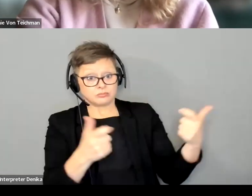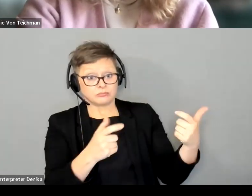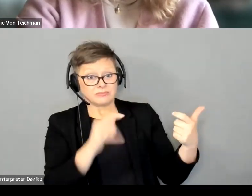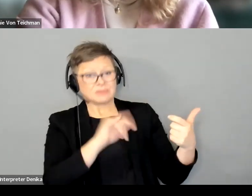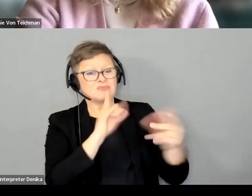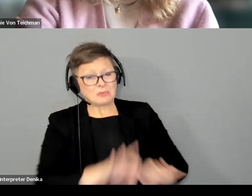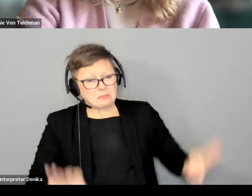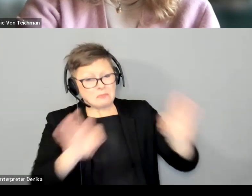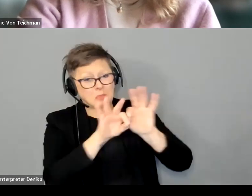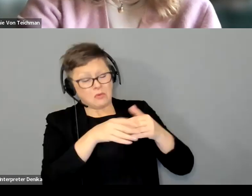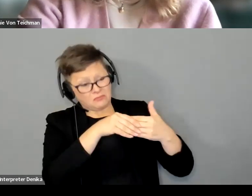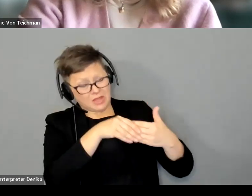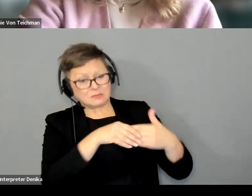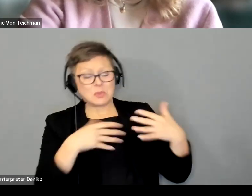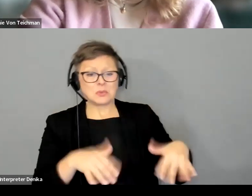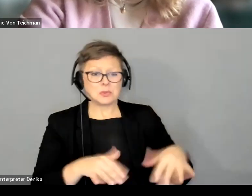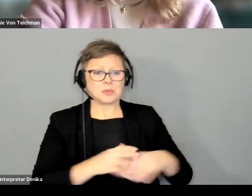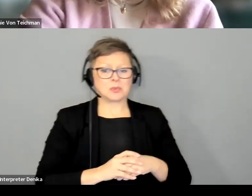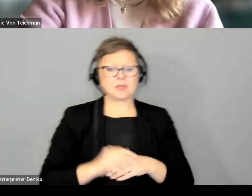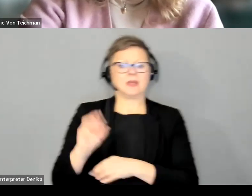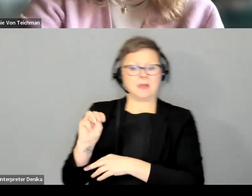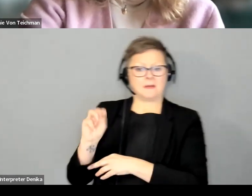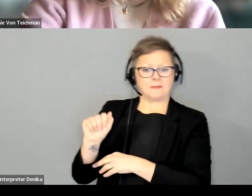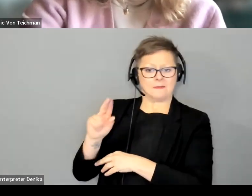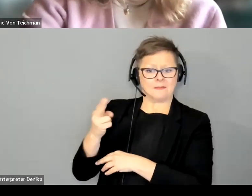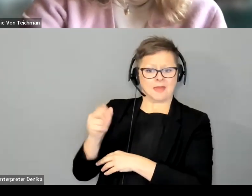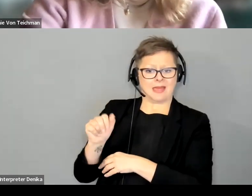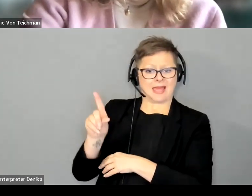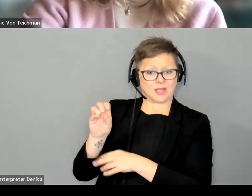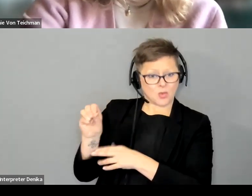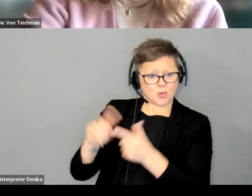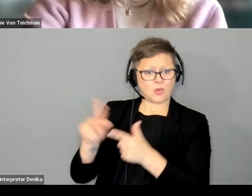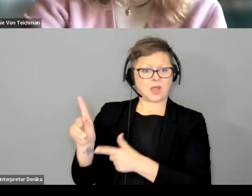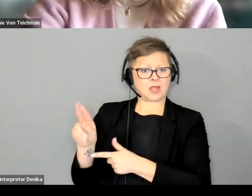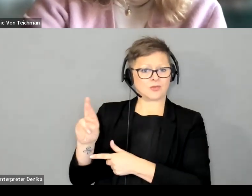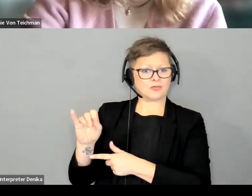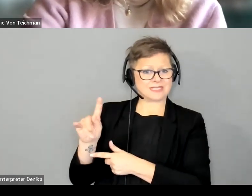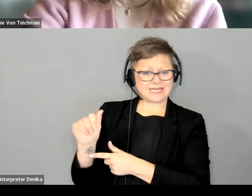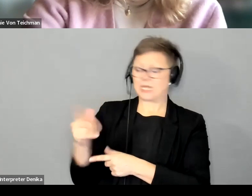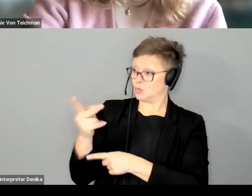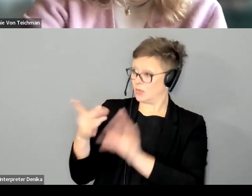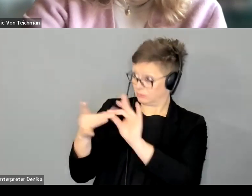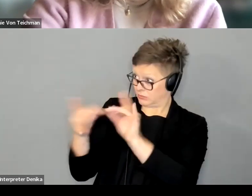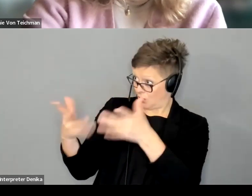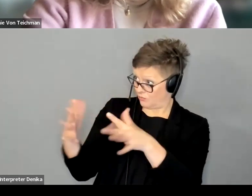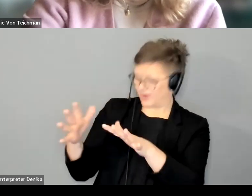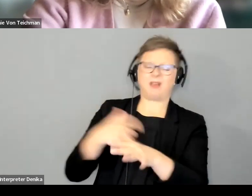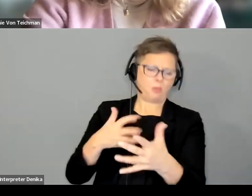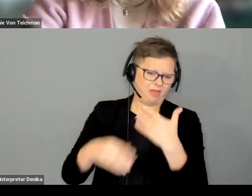workplaces. So building off of what Mahadio and Christina have shared about the risk of sort of